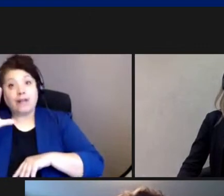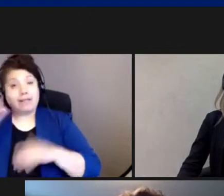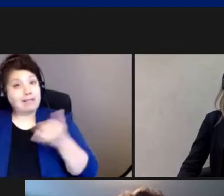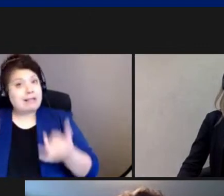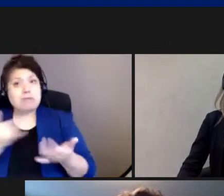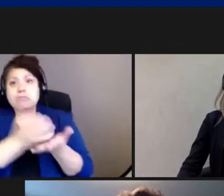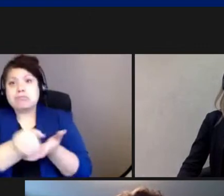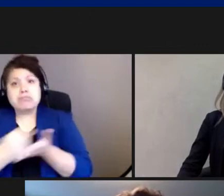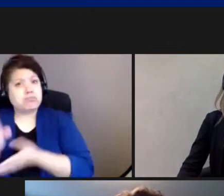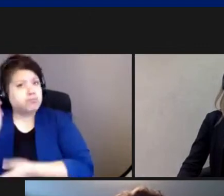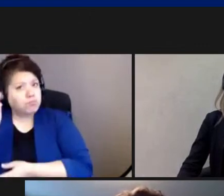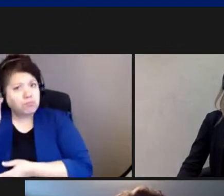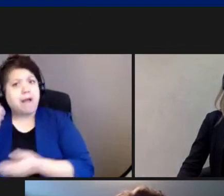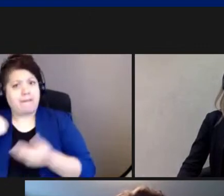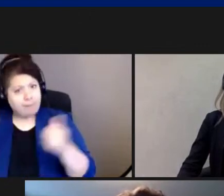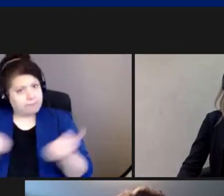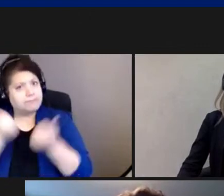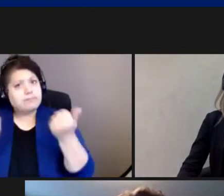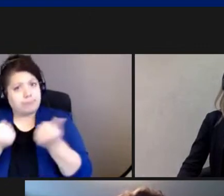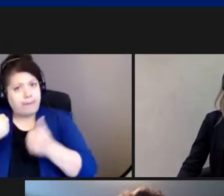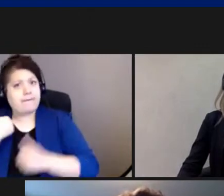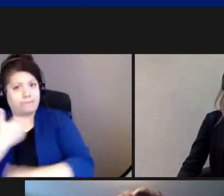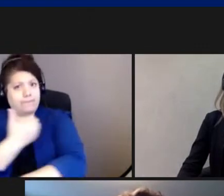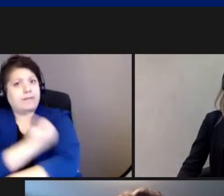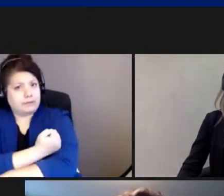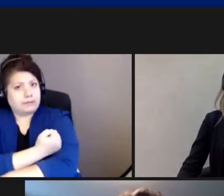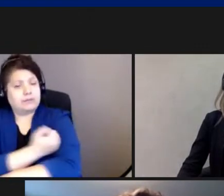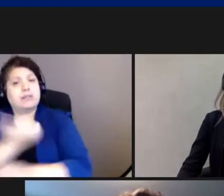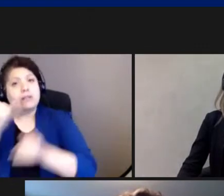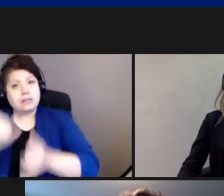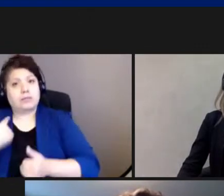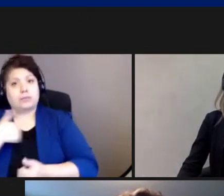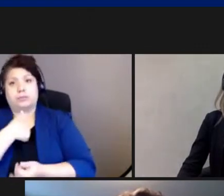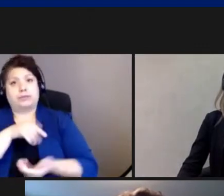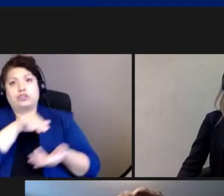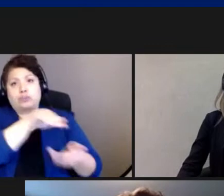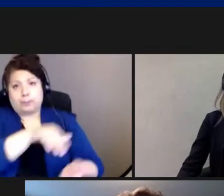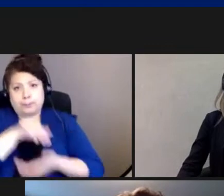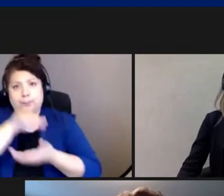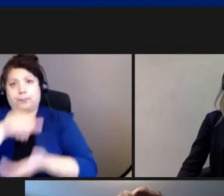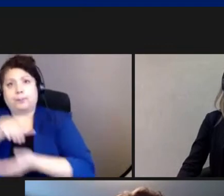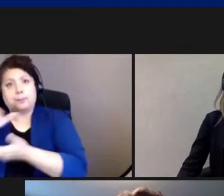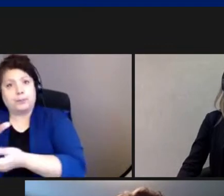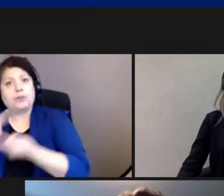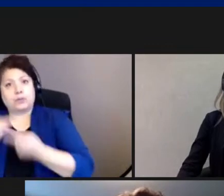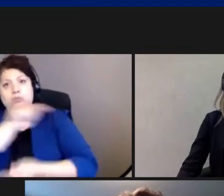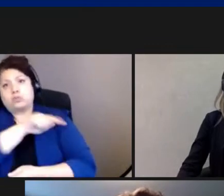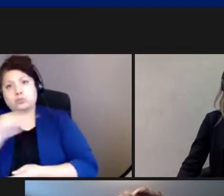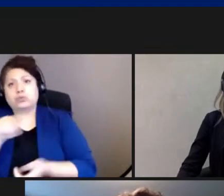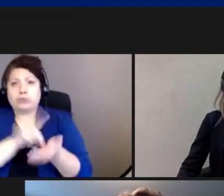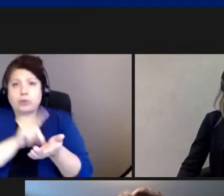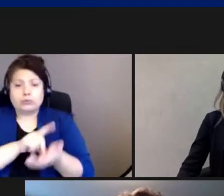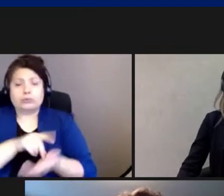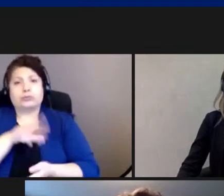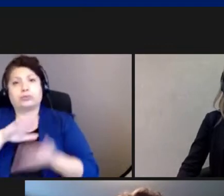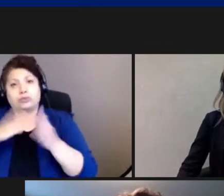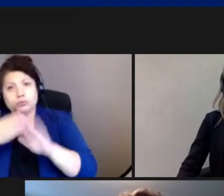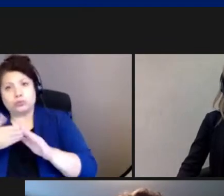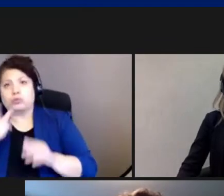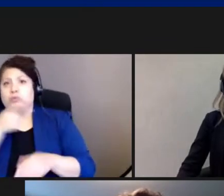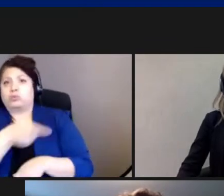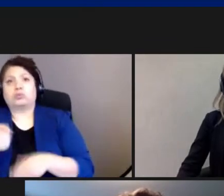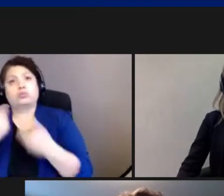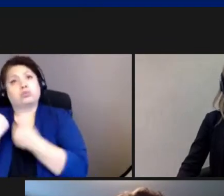have vaccines, and we've started shipping our vaccines to physicians and community providers.